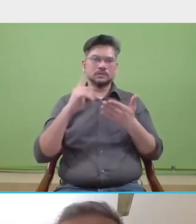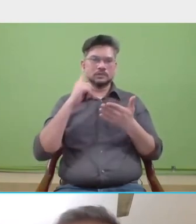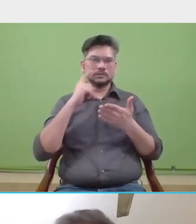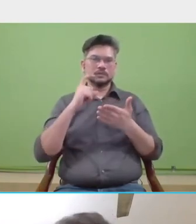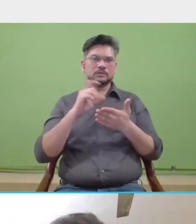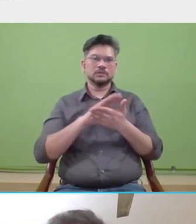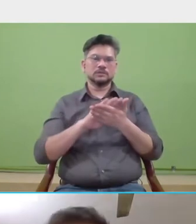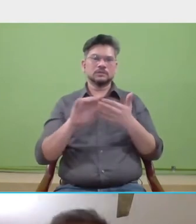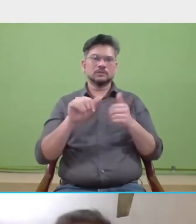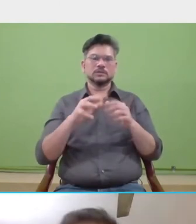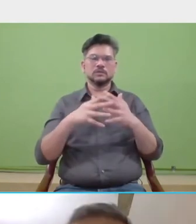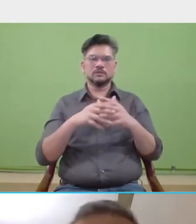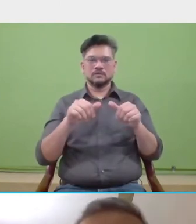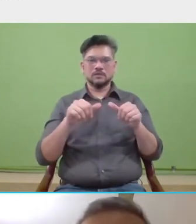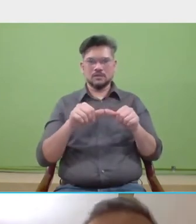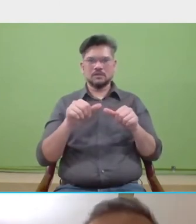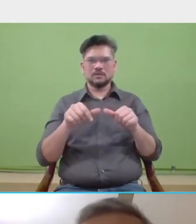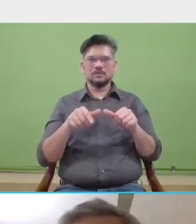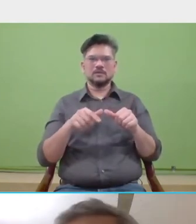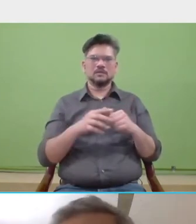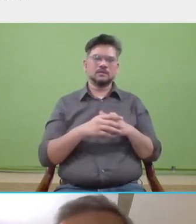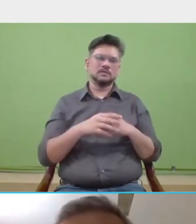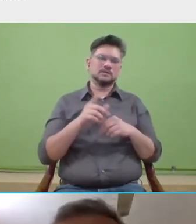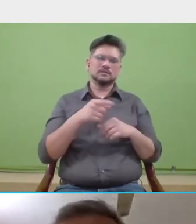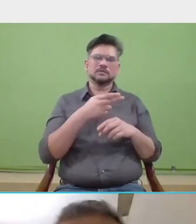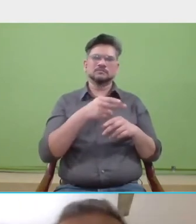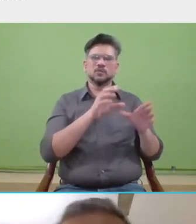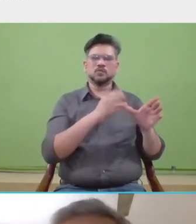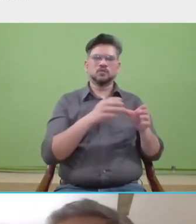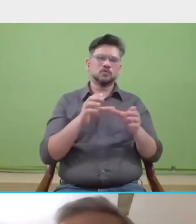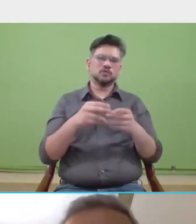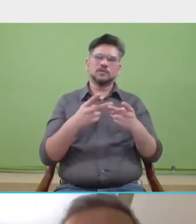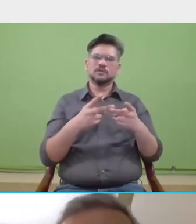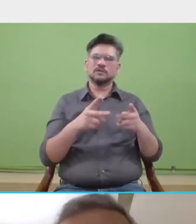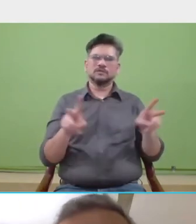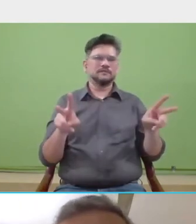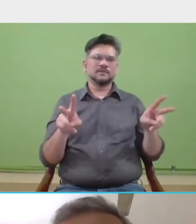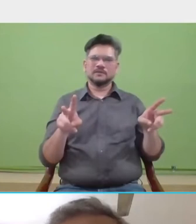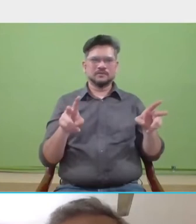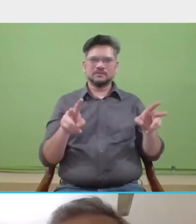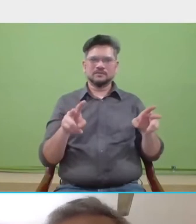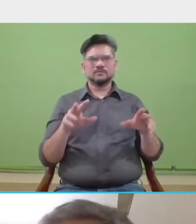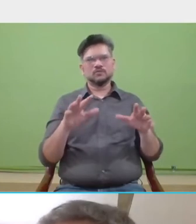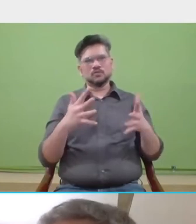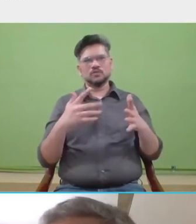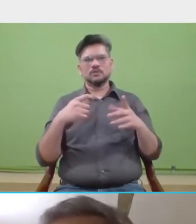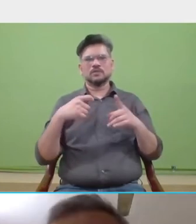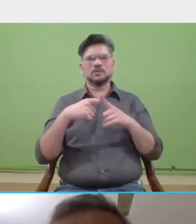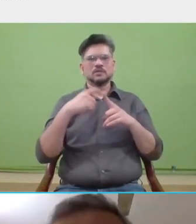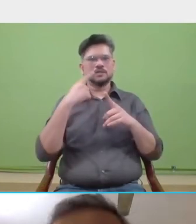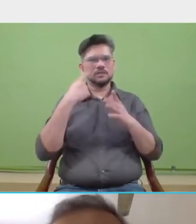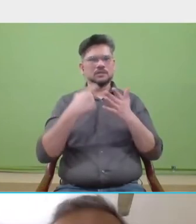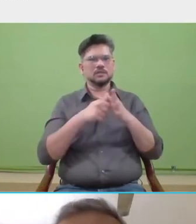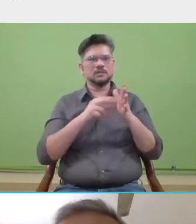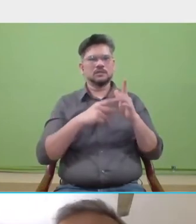is a algonquin language chichewa is a bantu language or whether i'm looking at a kiranti language let's say something like